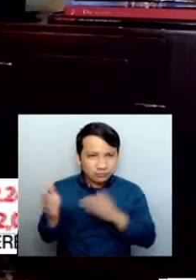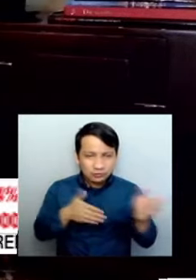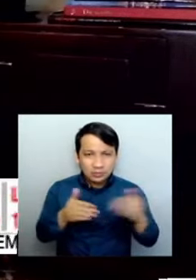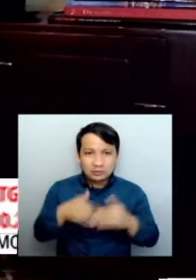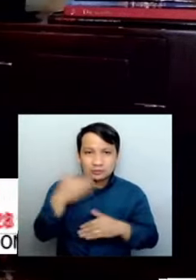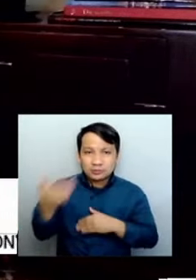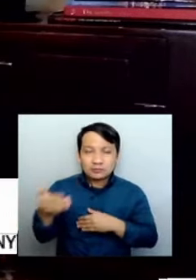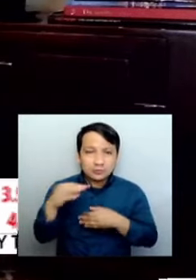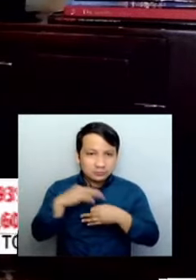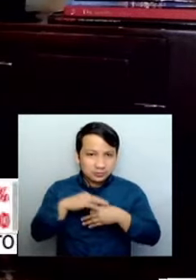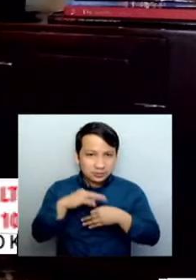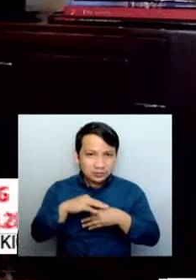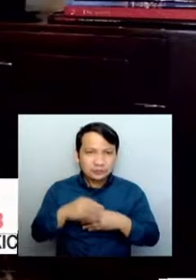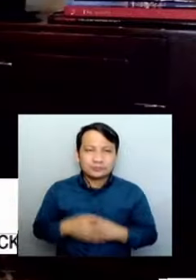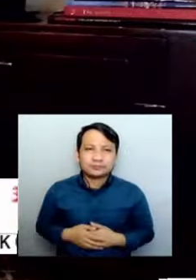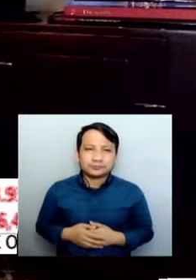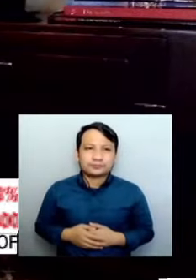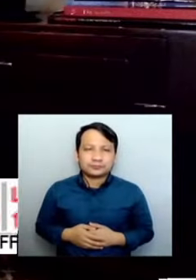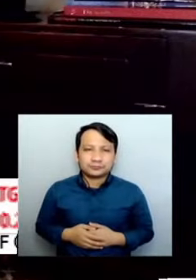upcoming elections.